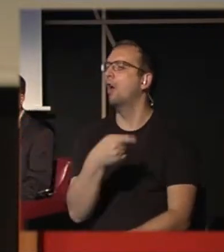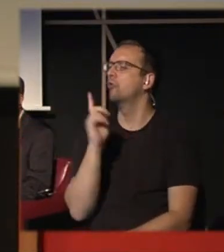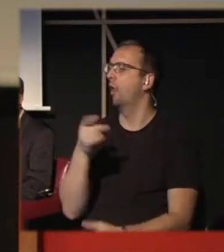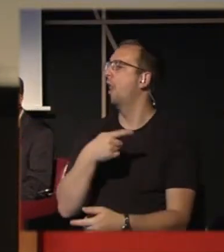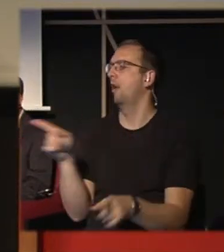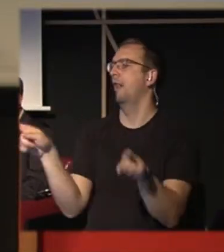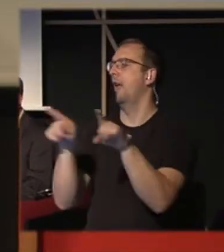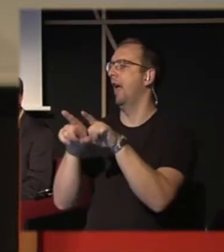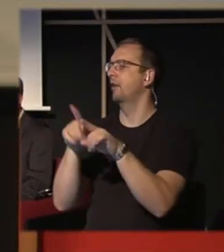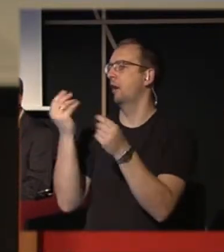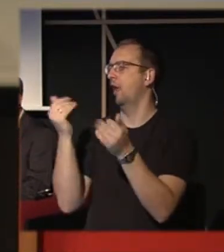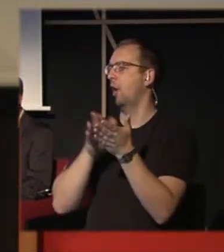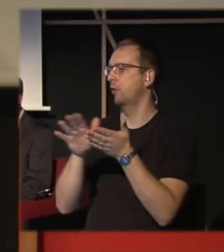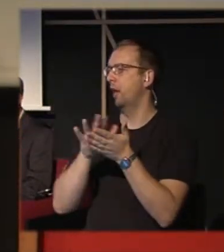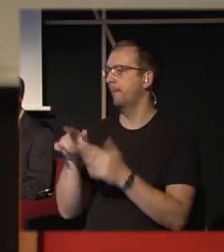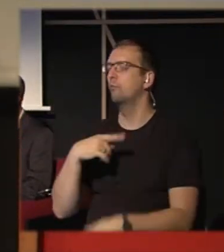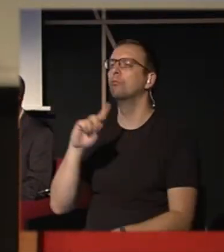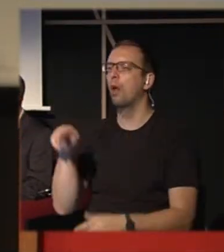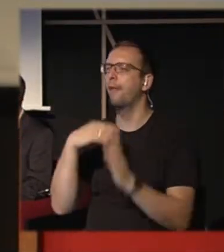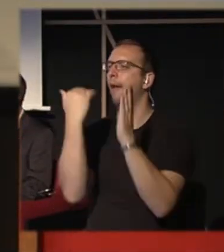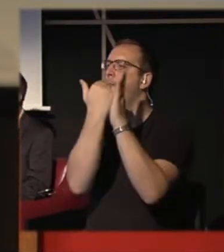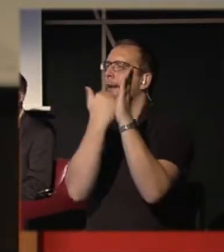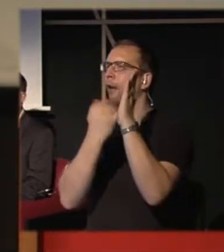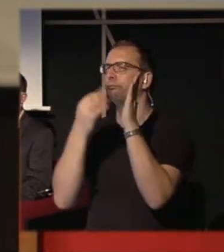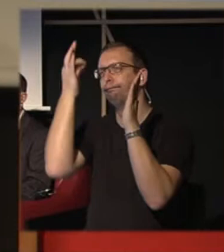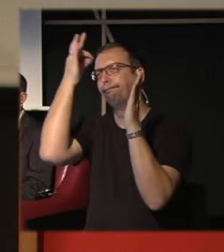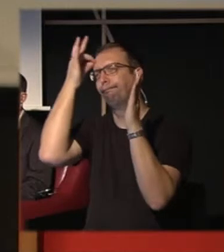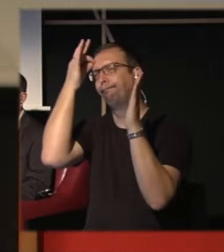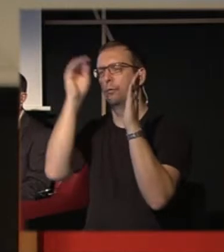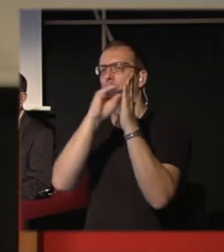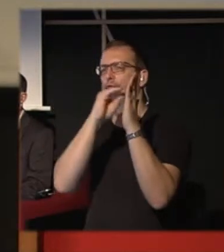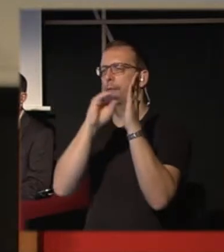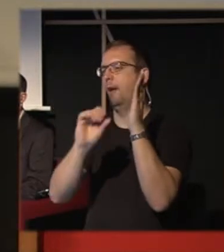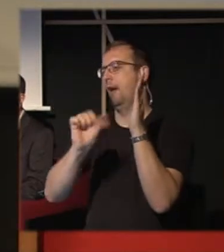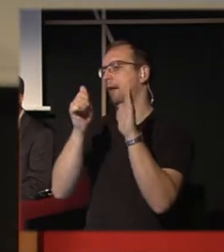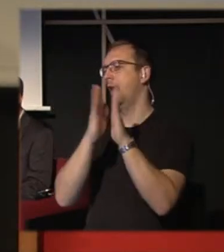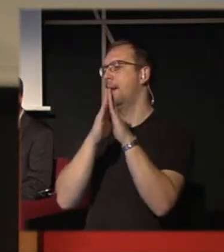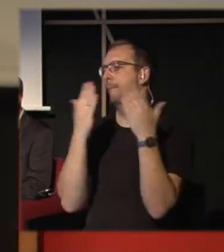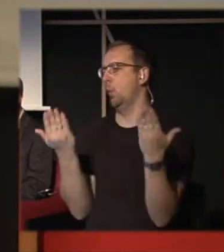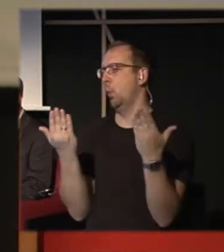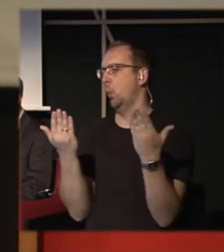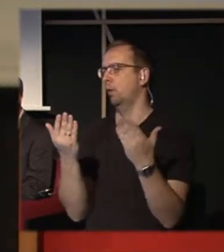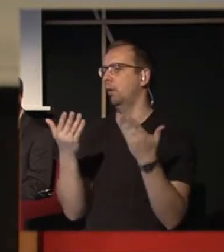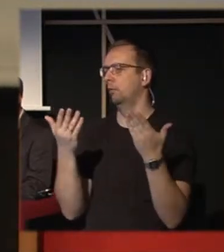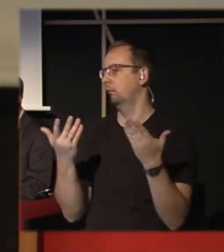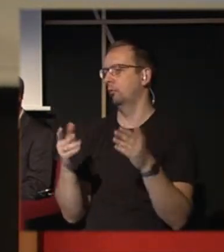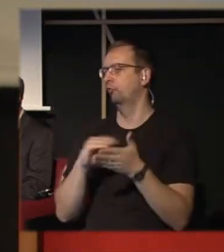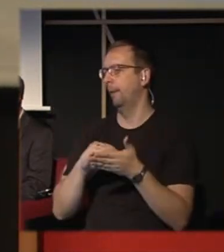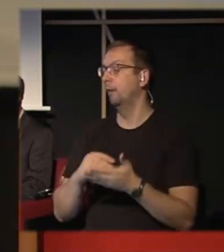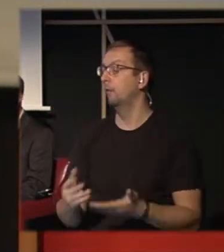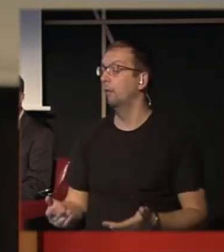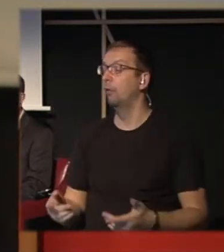in 2004. If we fast forward a little, 2015 edition of the regulation introduced